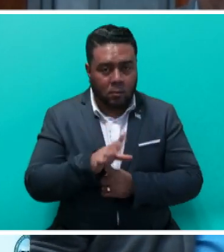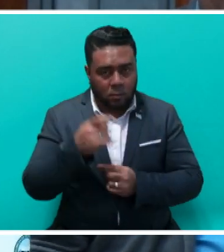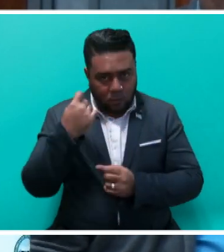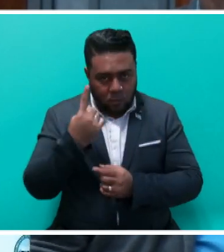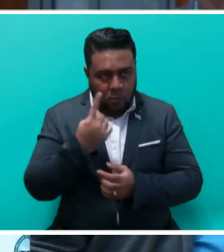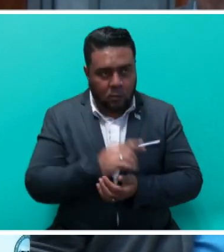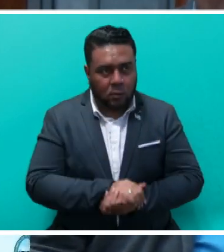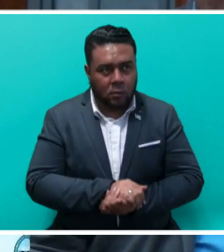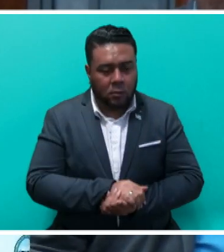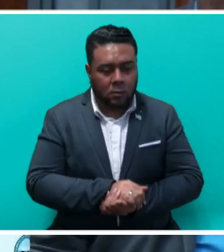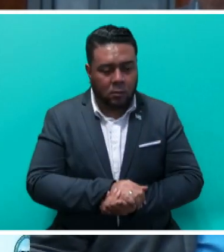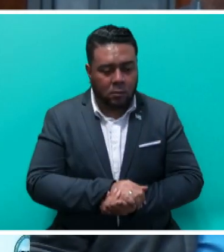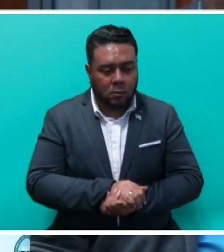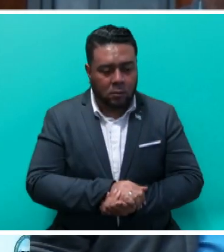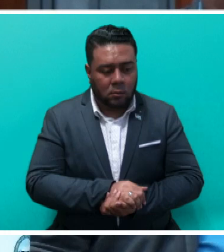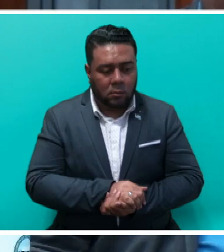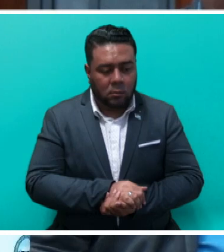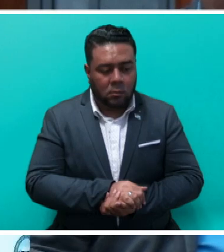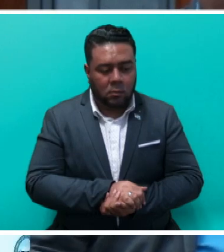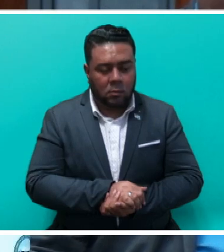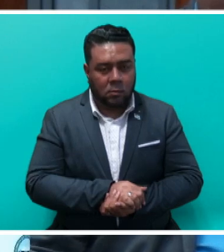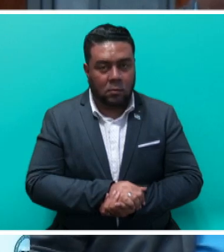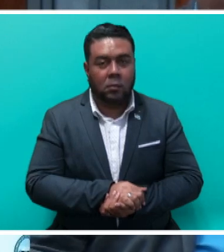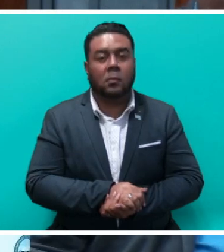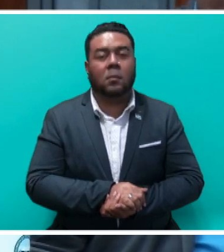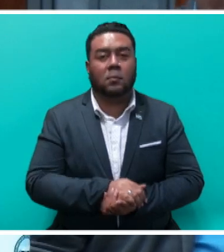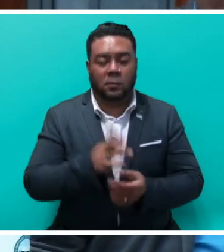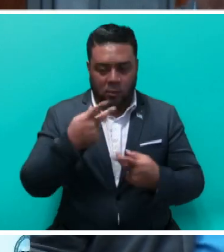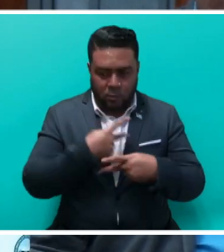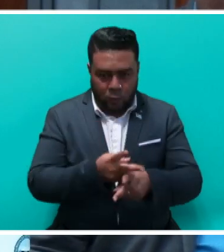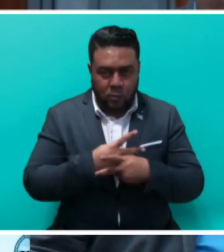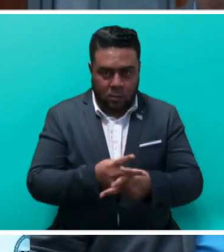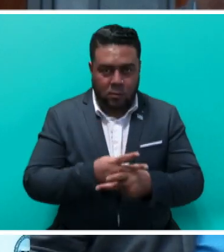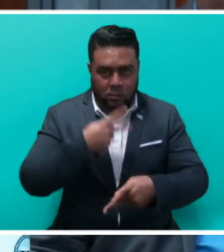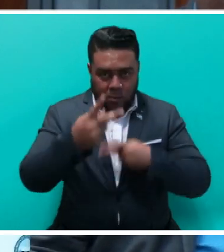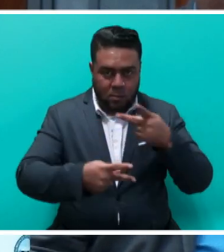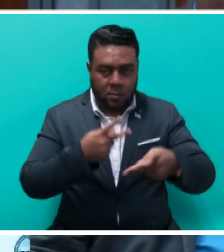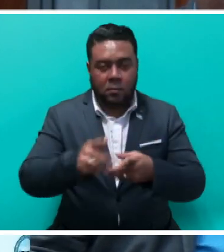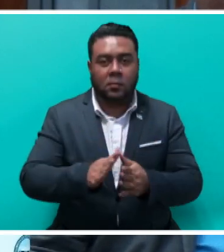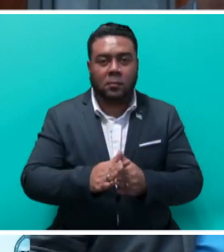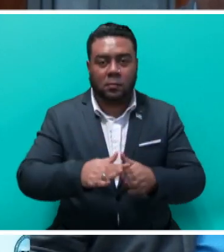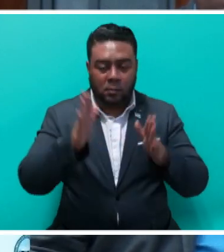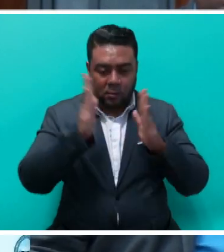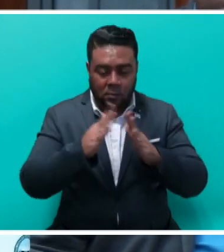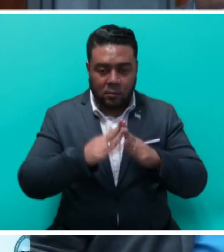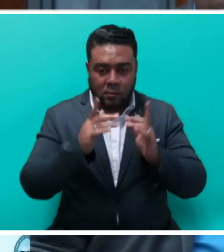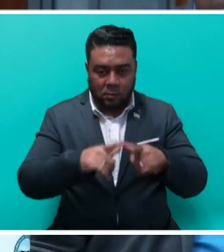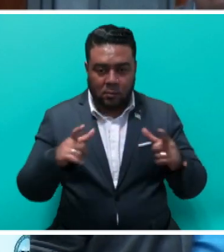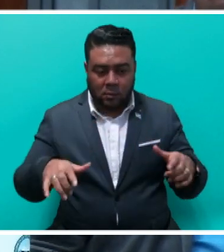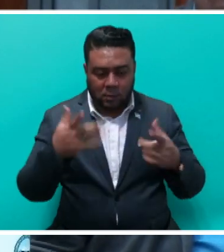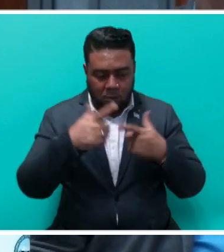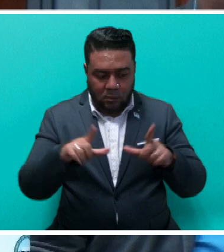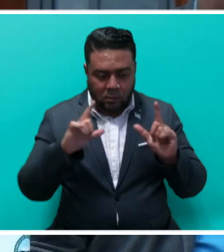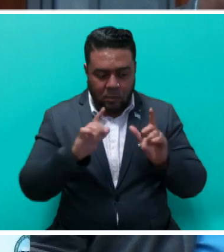of our municipal councils in this process. Municipal councils are tasked with managing the urban